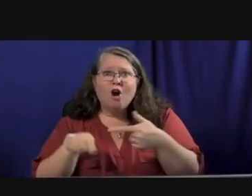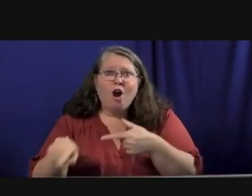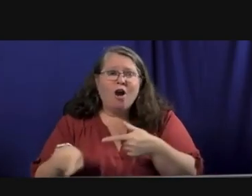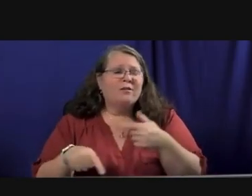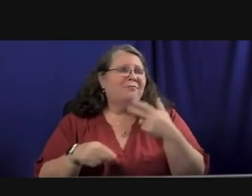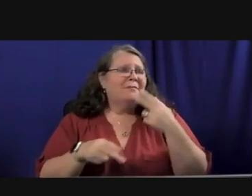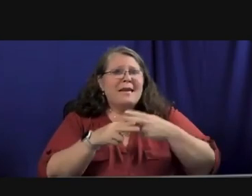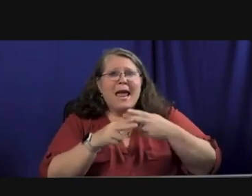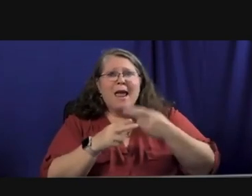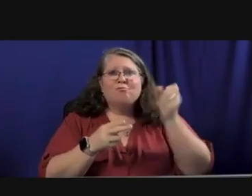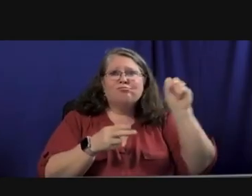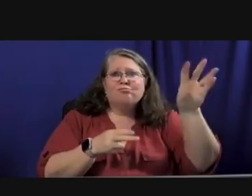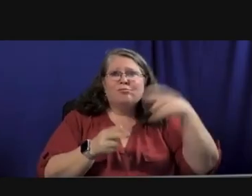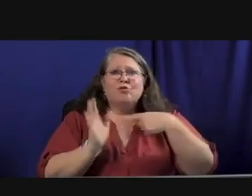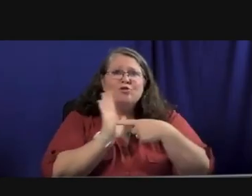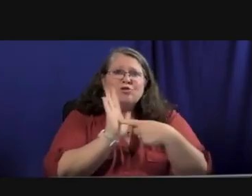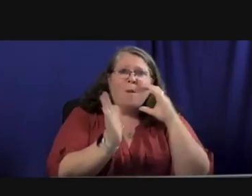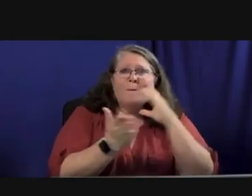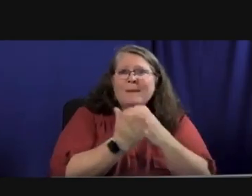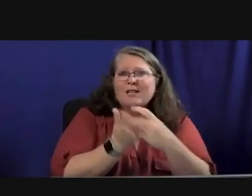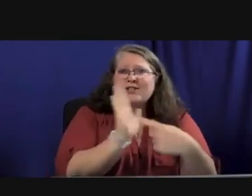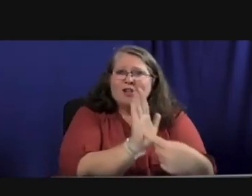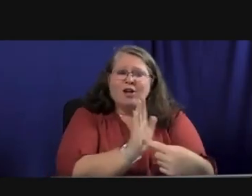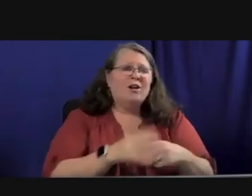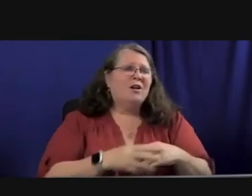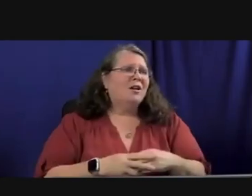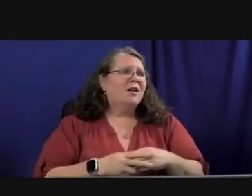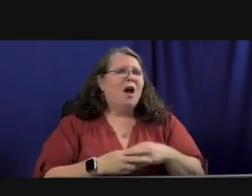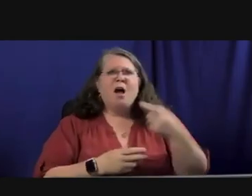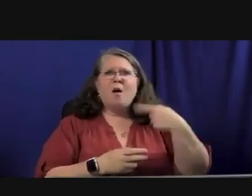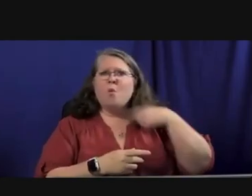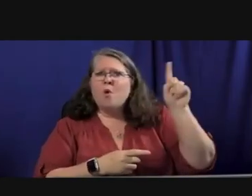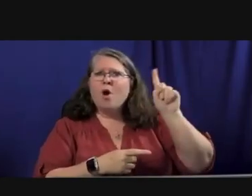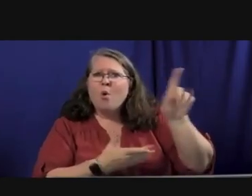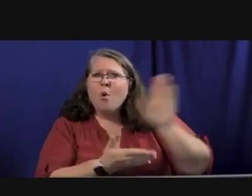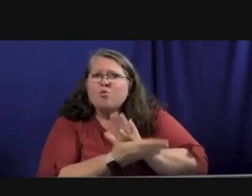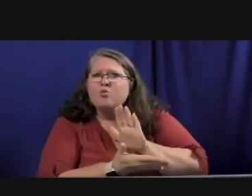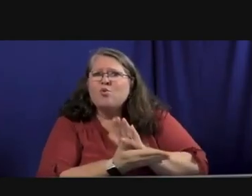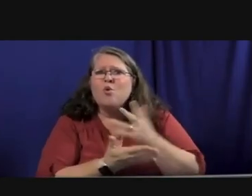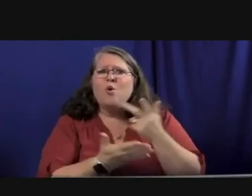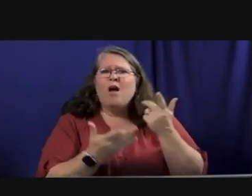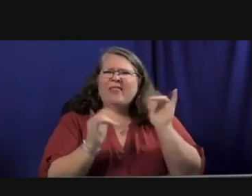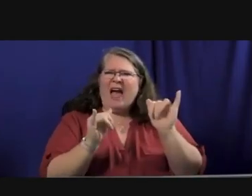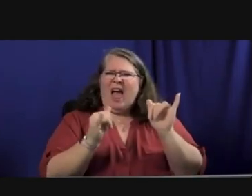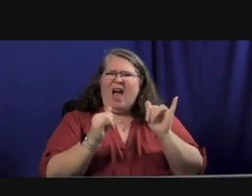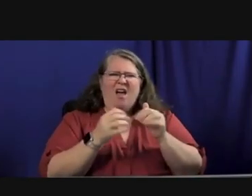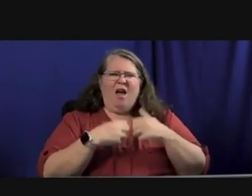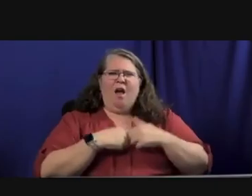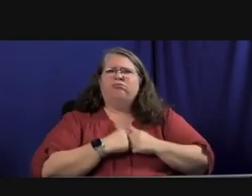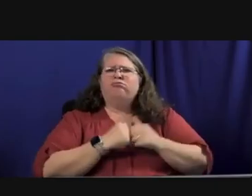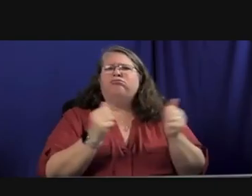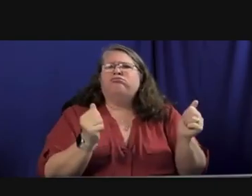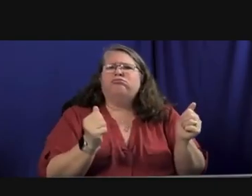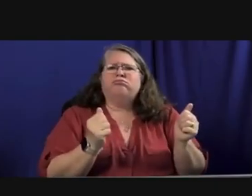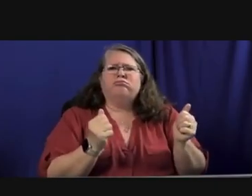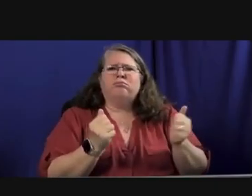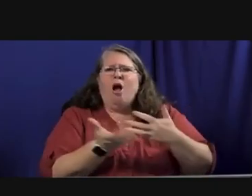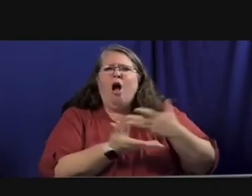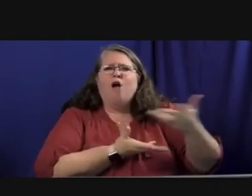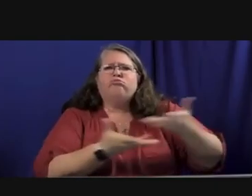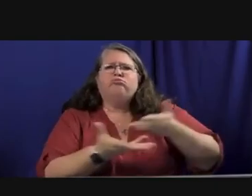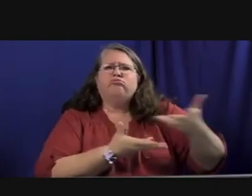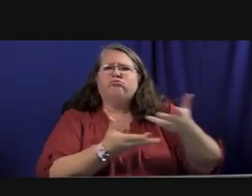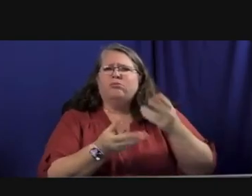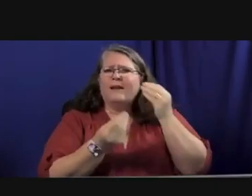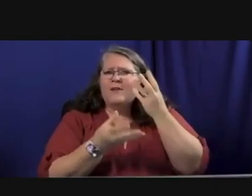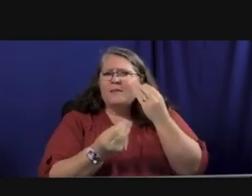with your animals. Do you have any pets? Do you have any pictures? Where did you go to school? That's just pretty much the